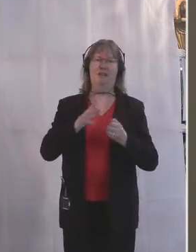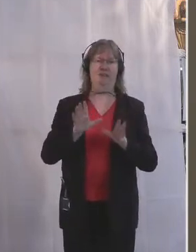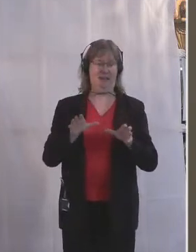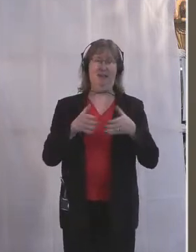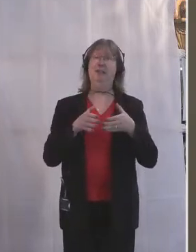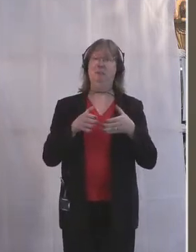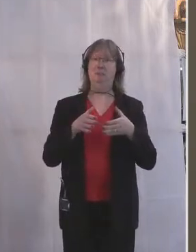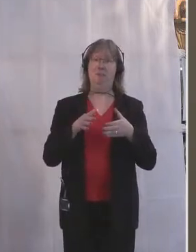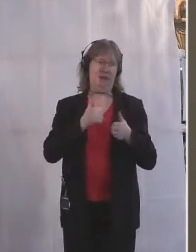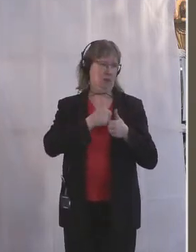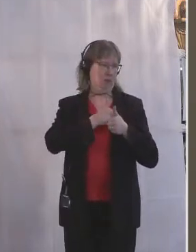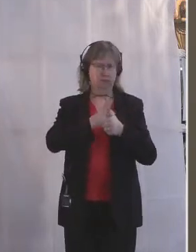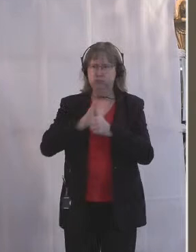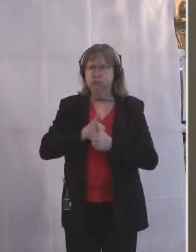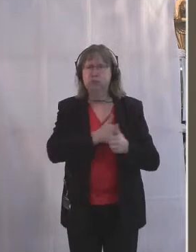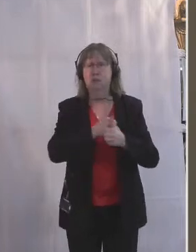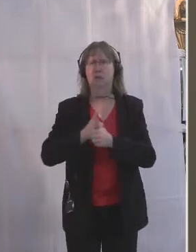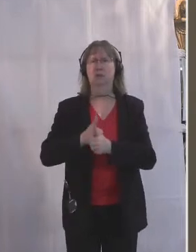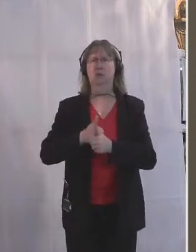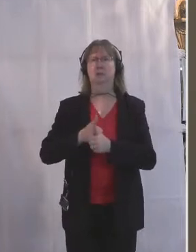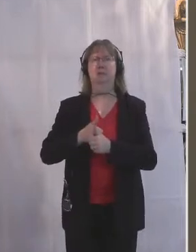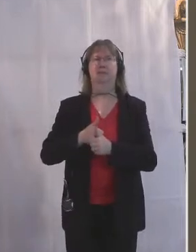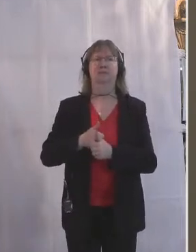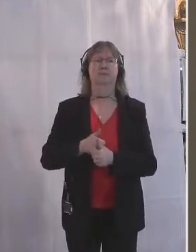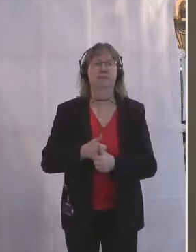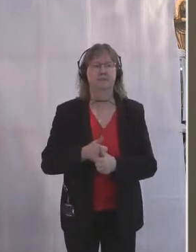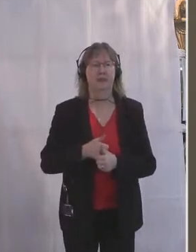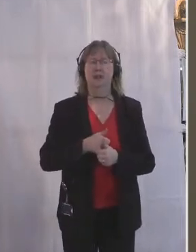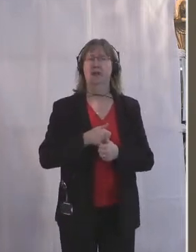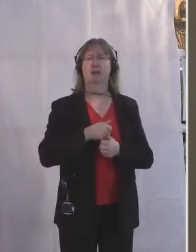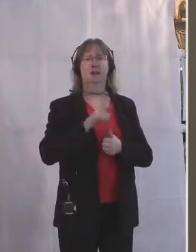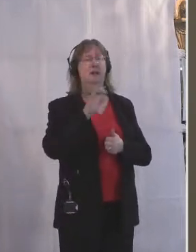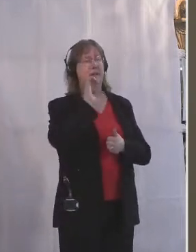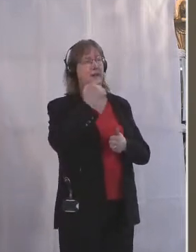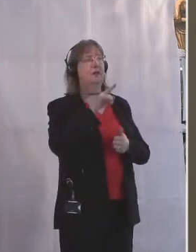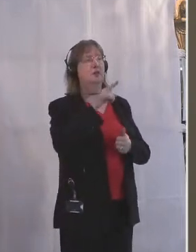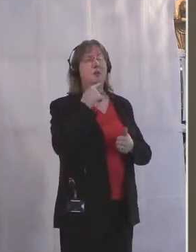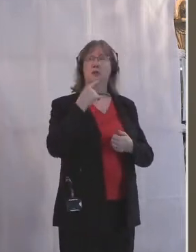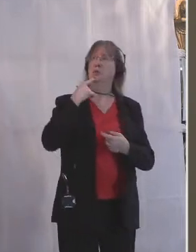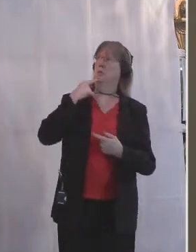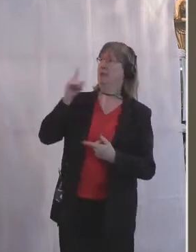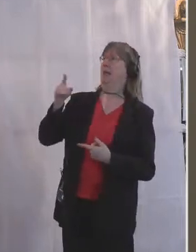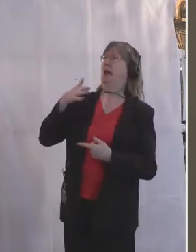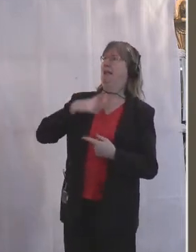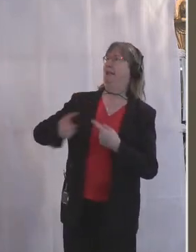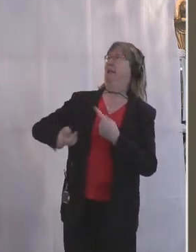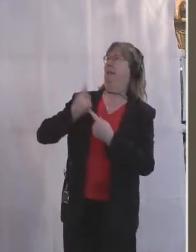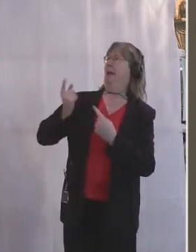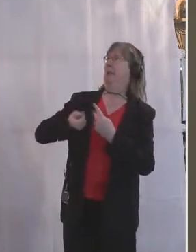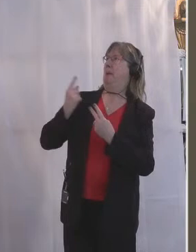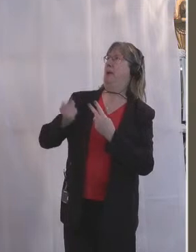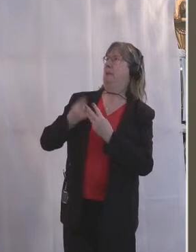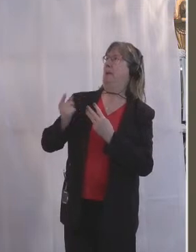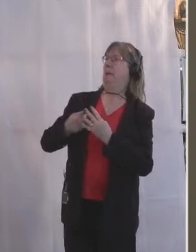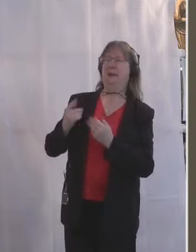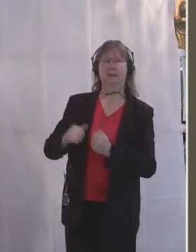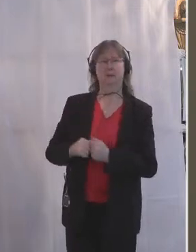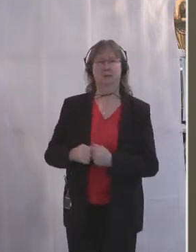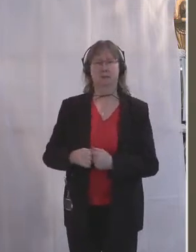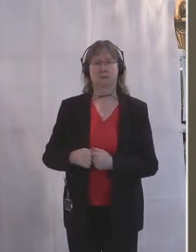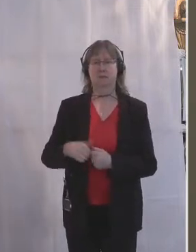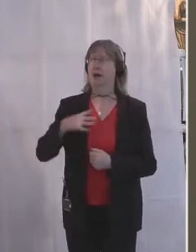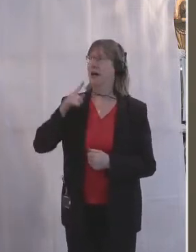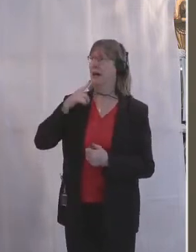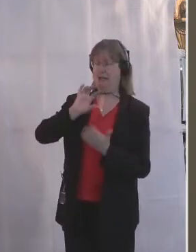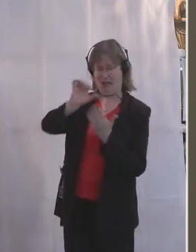team, they'll make assumptions about the support that you need, but unless you tell them what you need for them, and I literally went to them with a